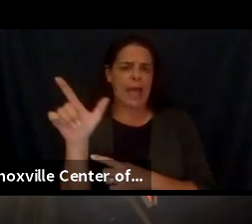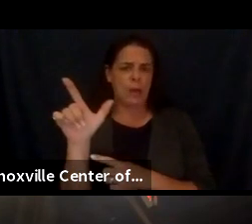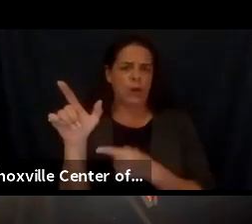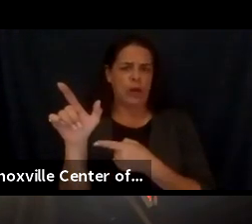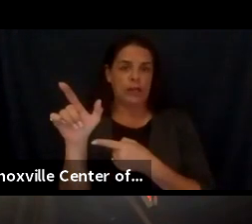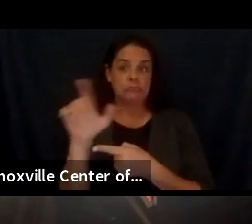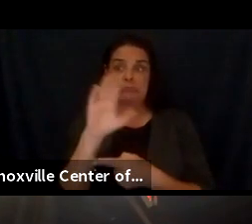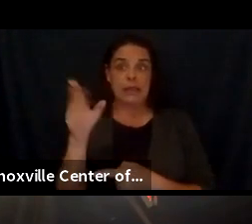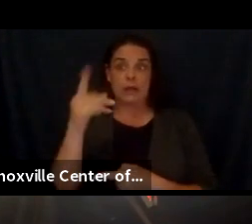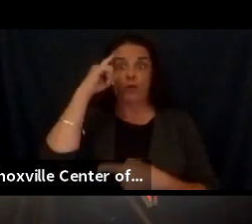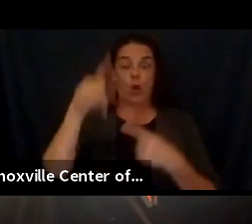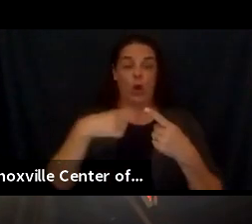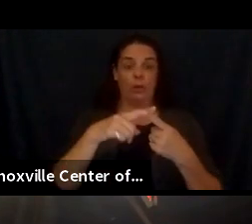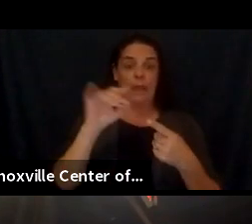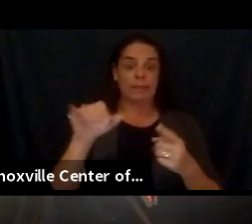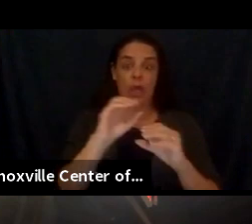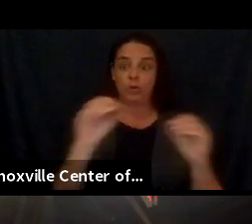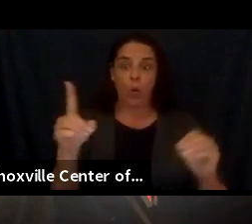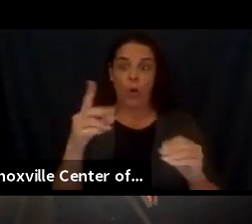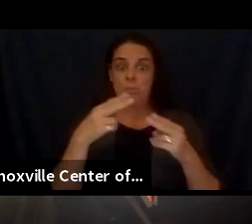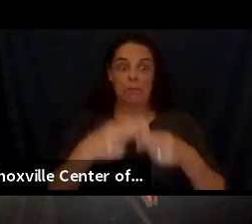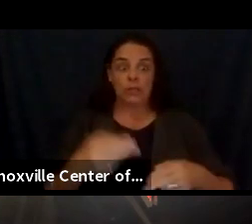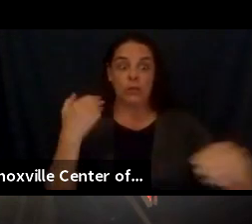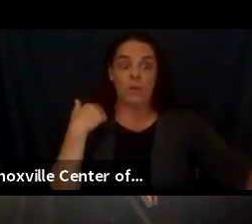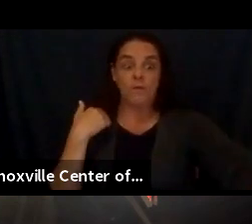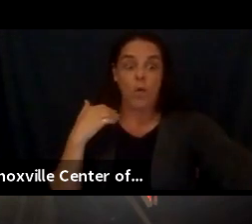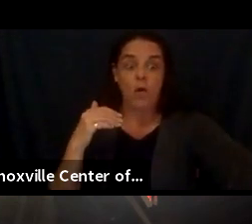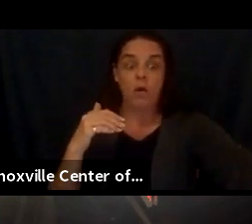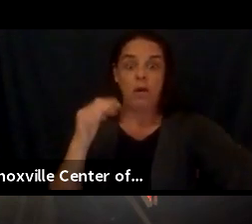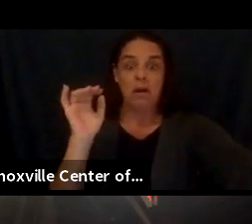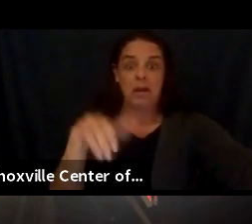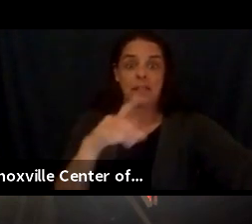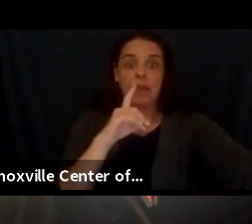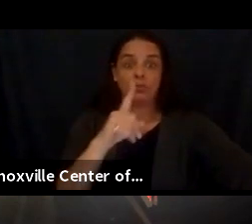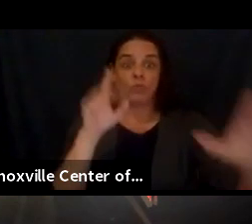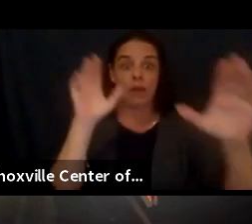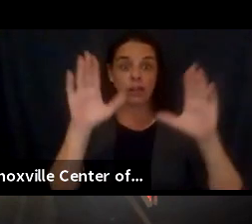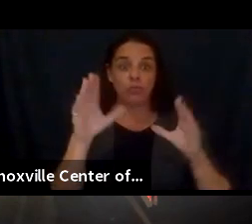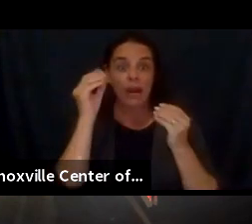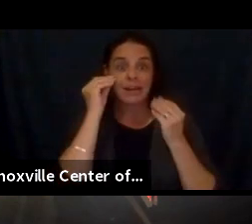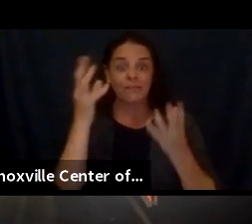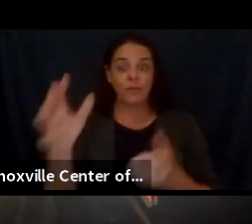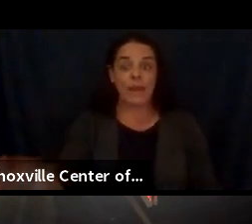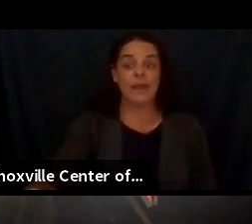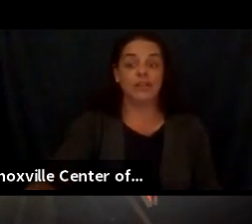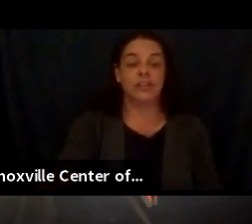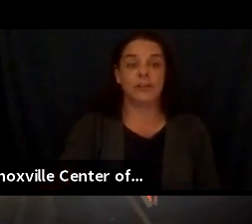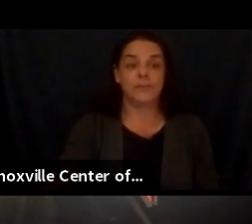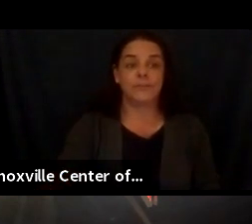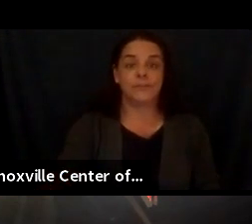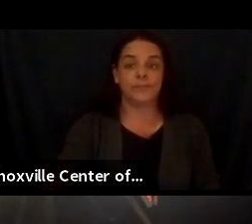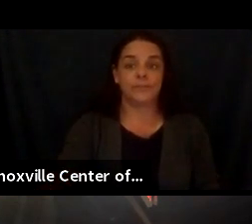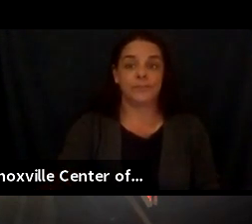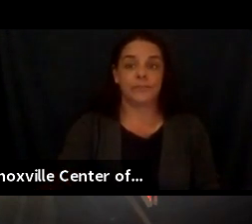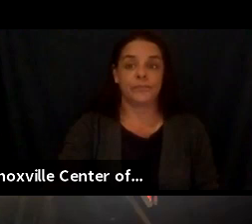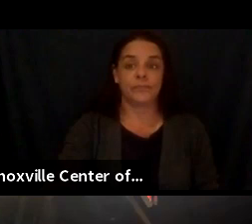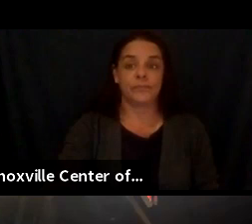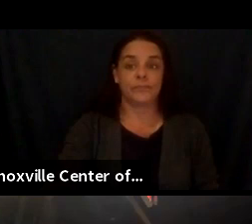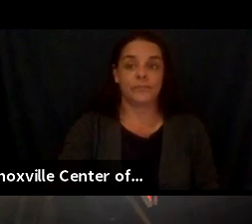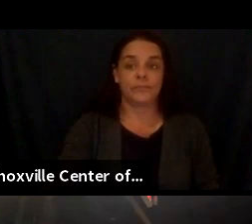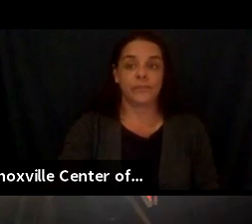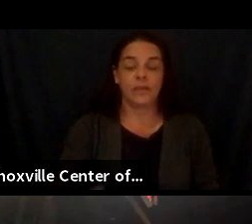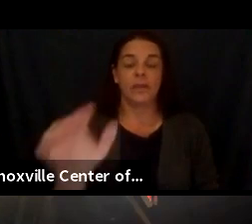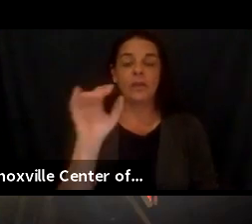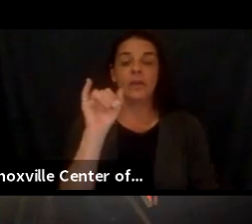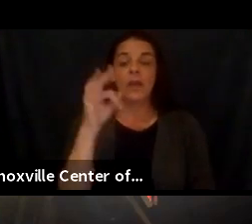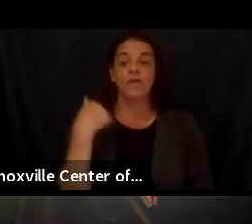I had never thought about, nobody ever mentioned that before. That was really great input, and so if we had that, make our